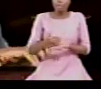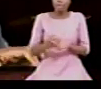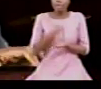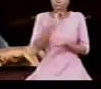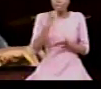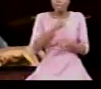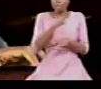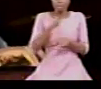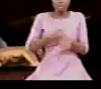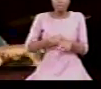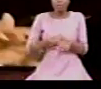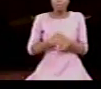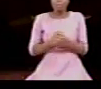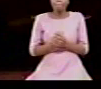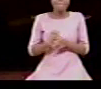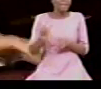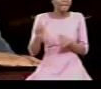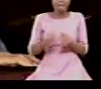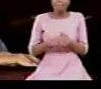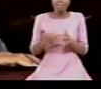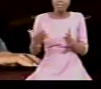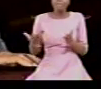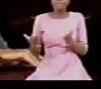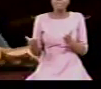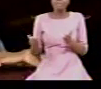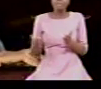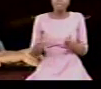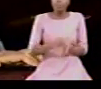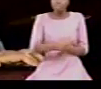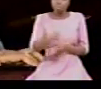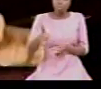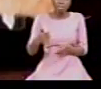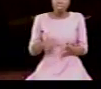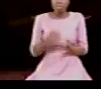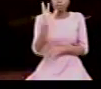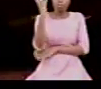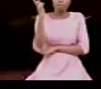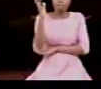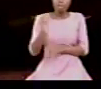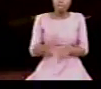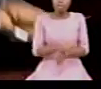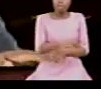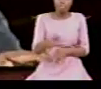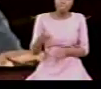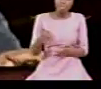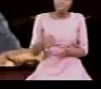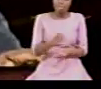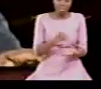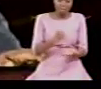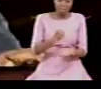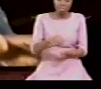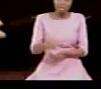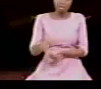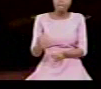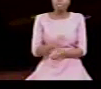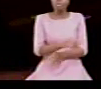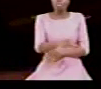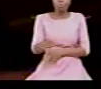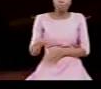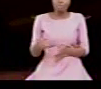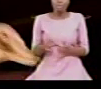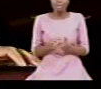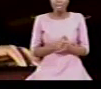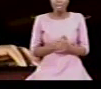itself. Everything sows. The tree sows. The sea sows. The earth